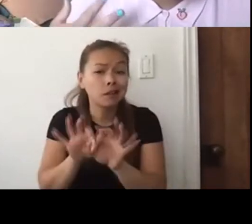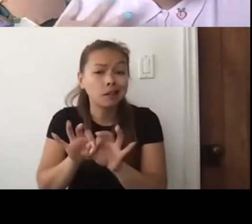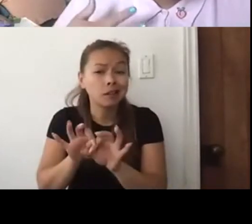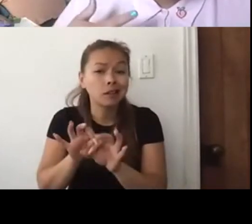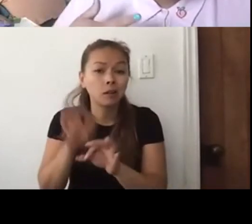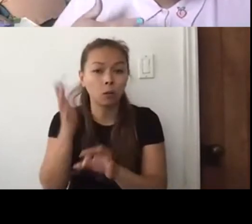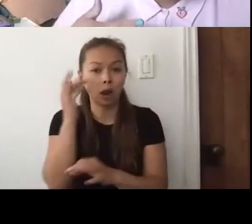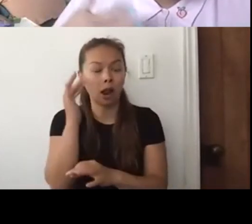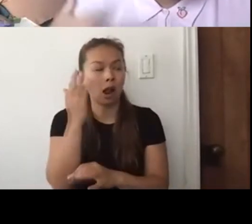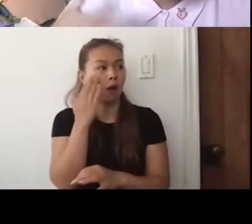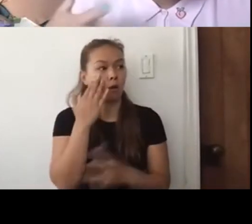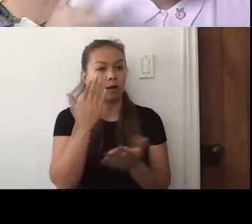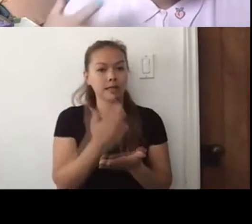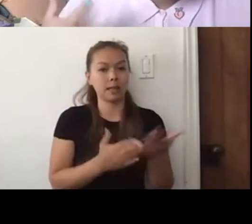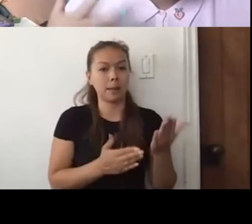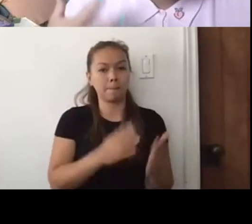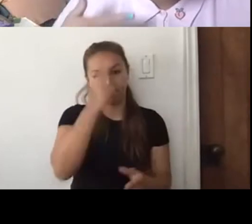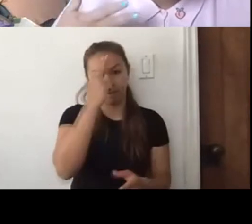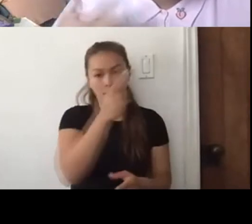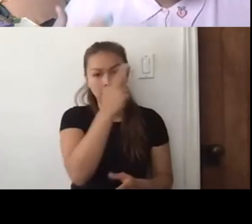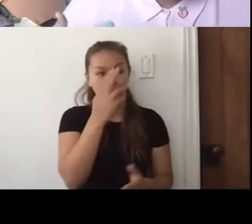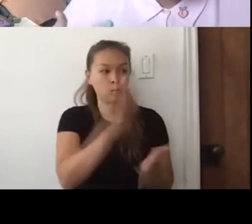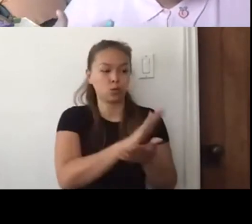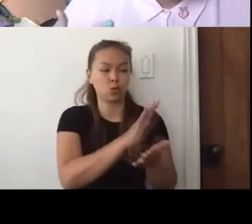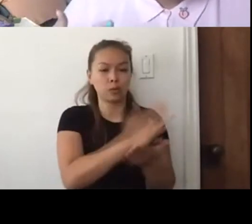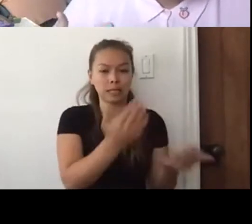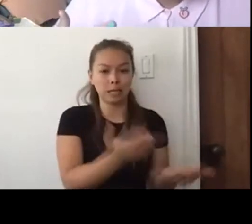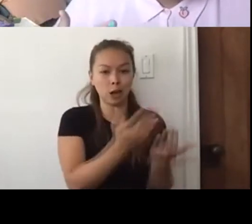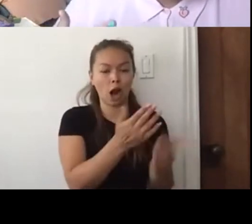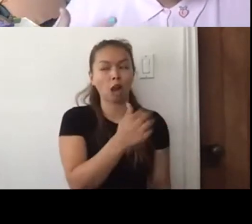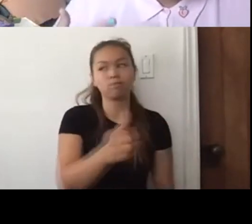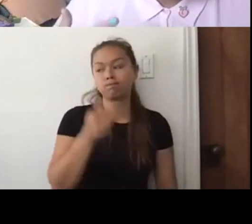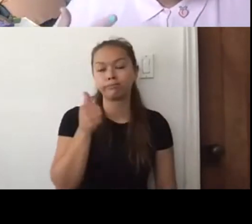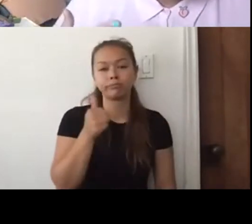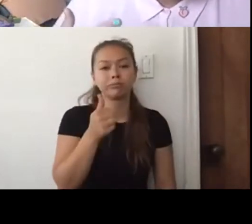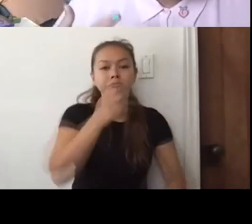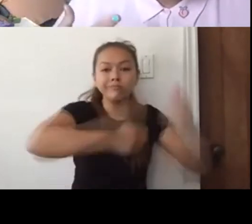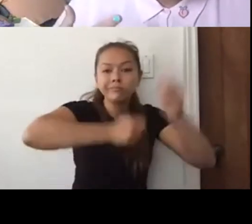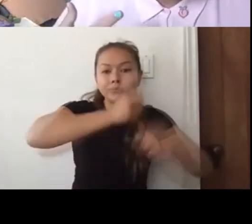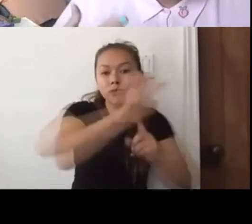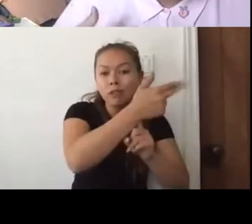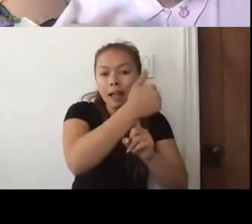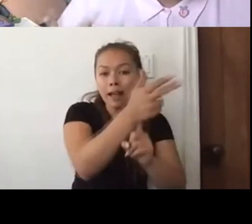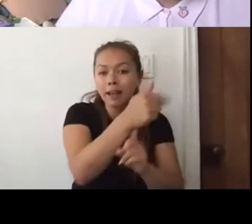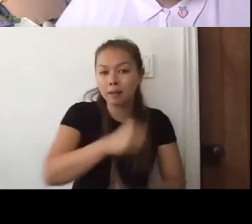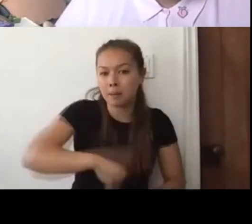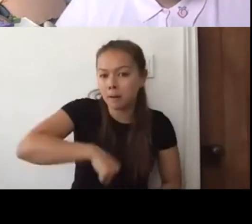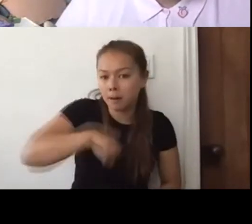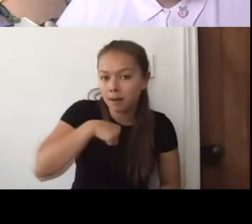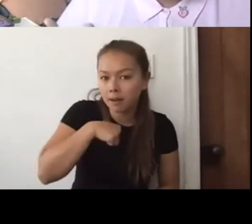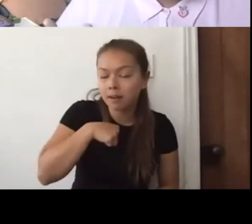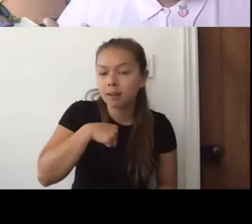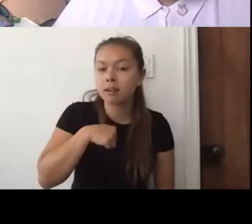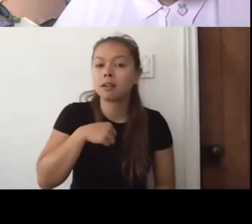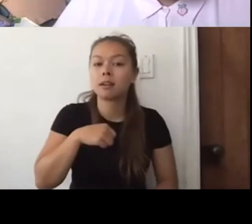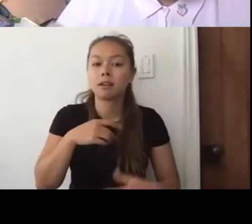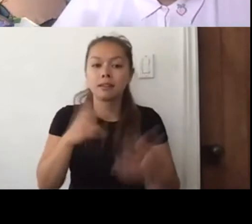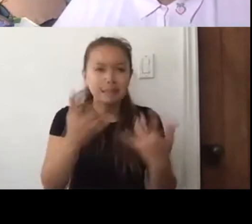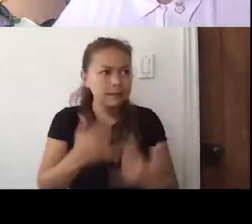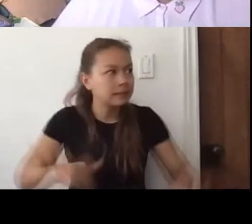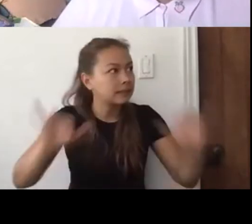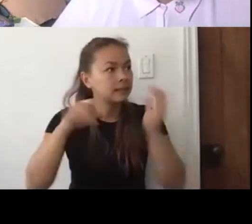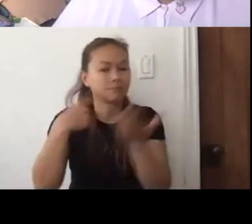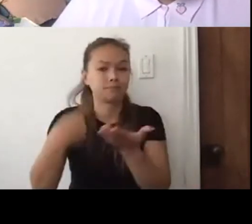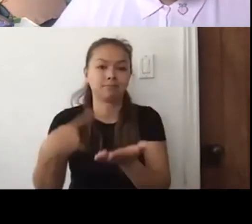home, you know, some of those baby steps still matter. But I guess sometimes at the end of the day, when we're talking about stuff